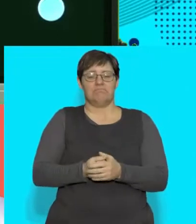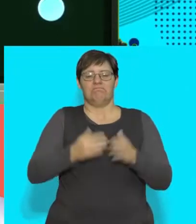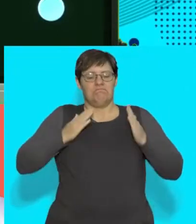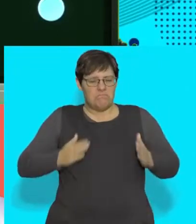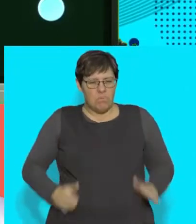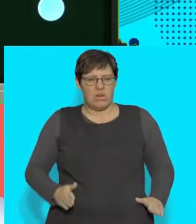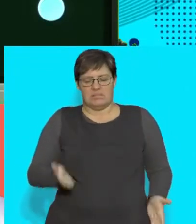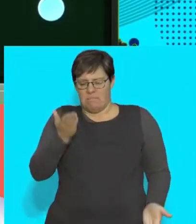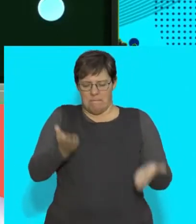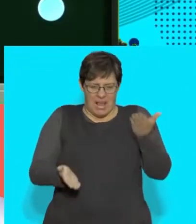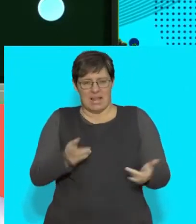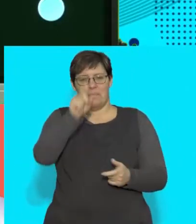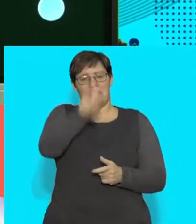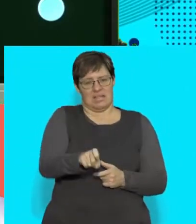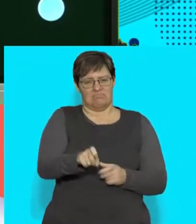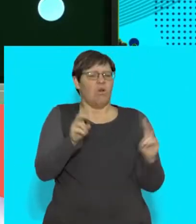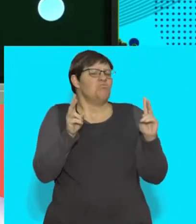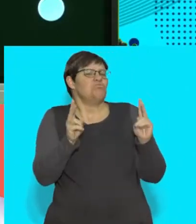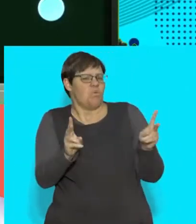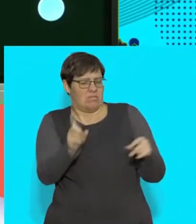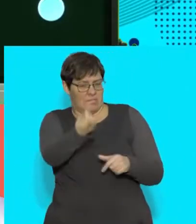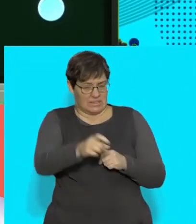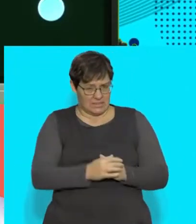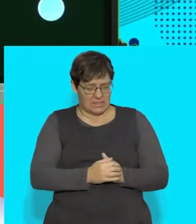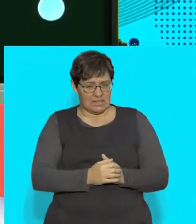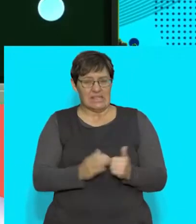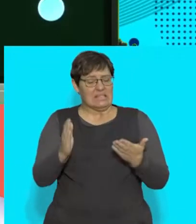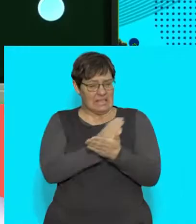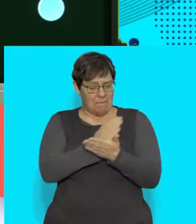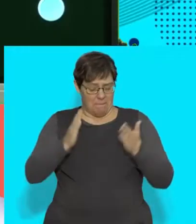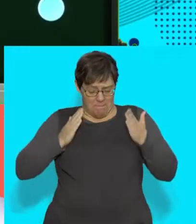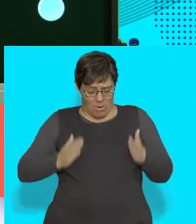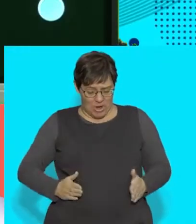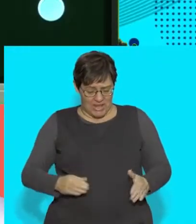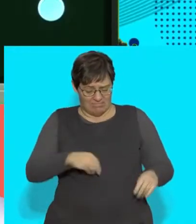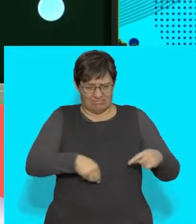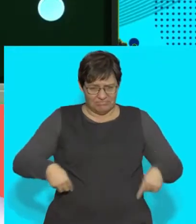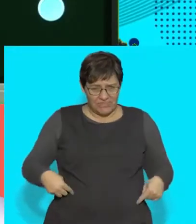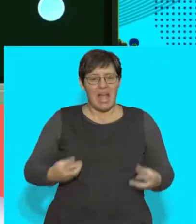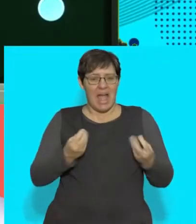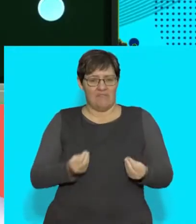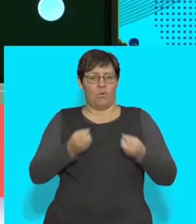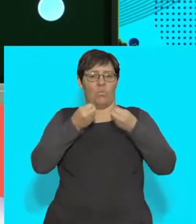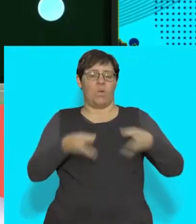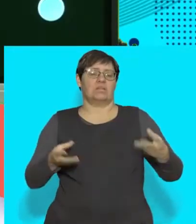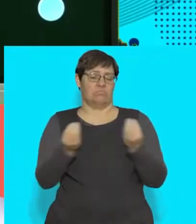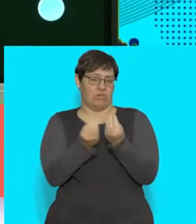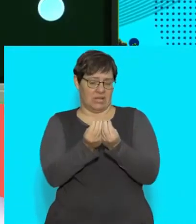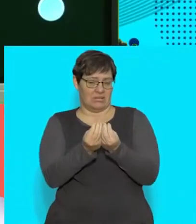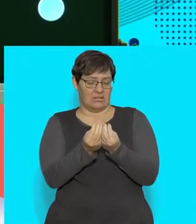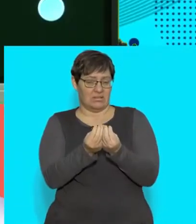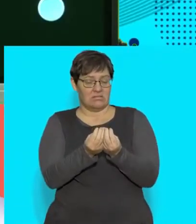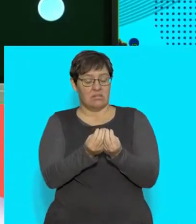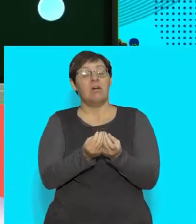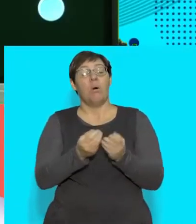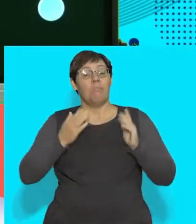things in our body produce these waste products. So in order for our body to work properly, we actually need to get rid of